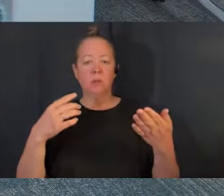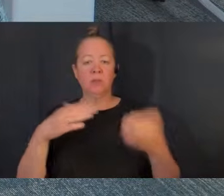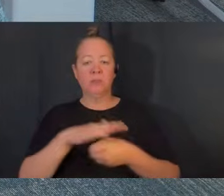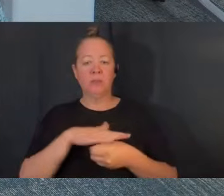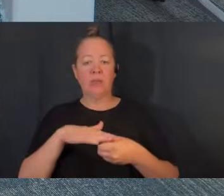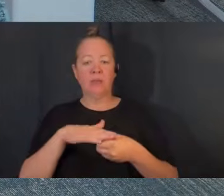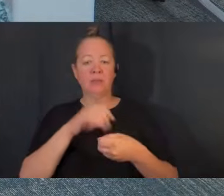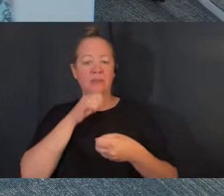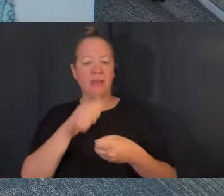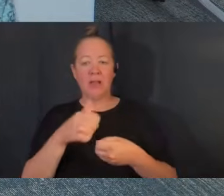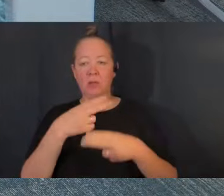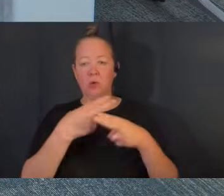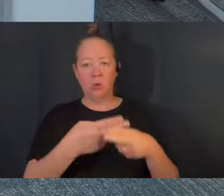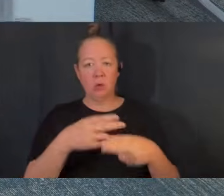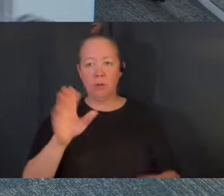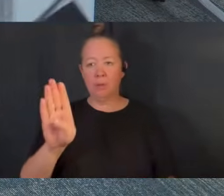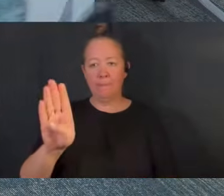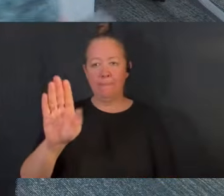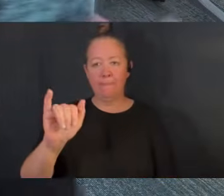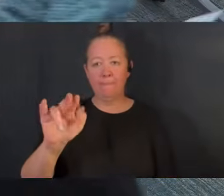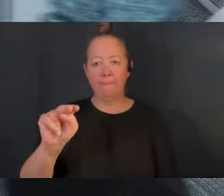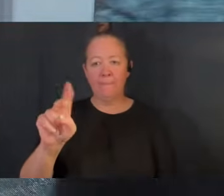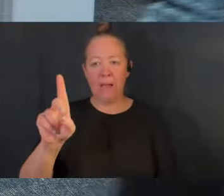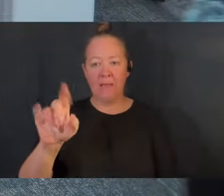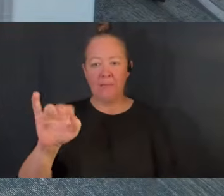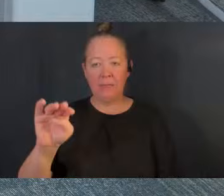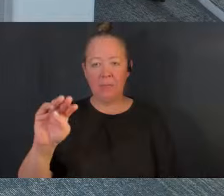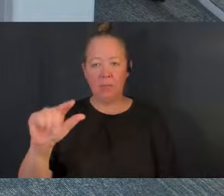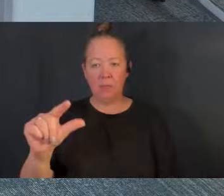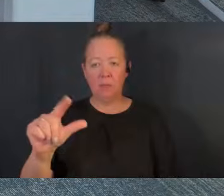different usage. Thank you.